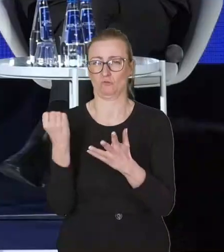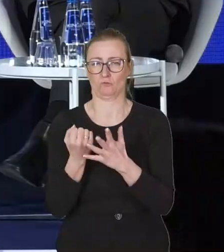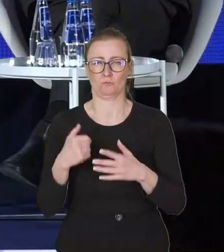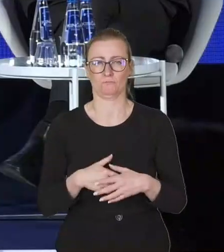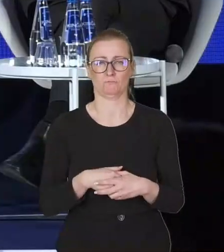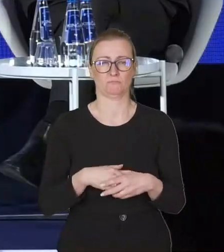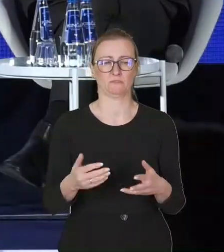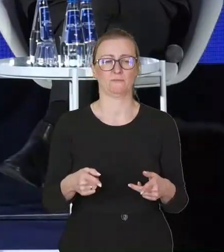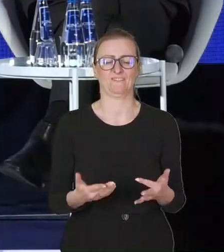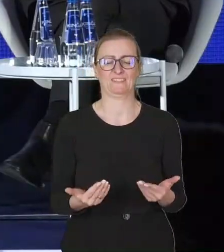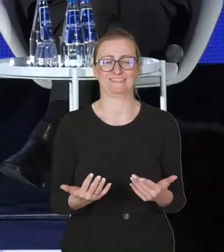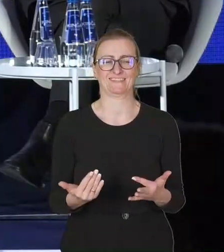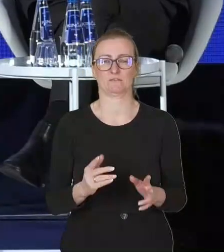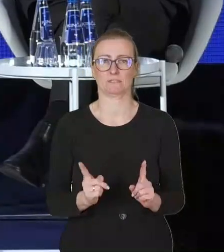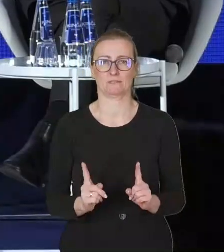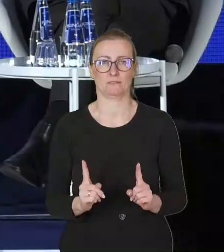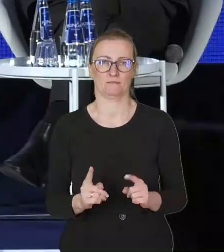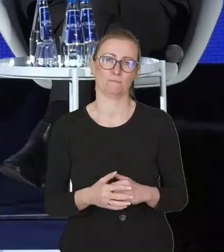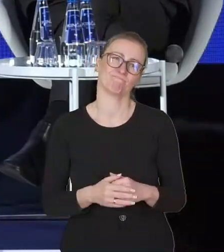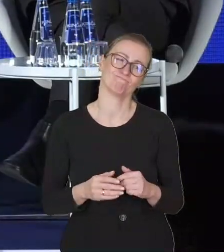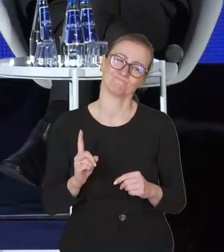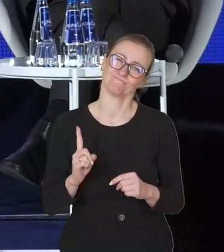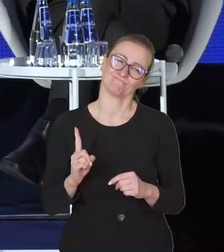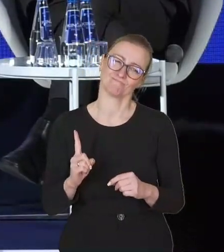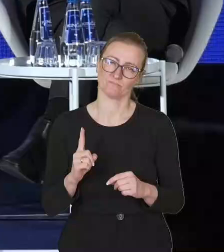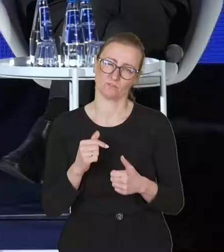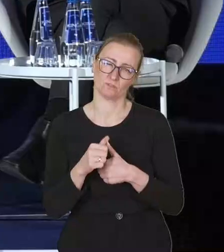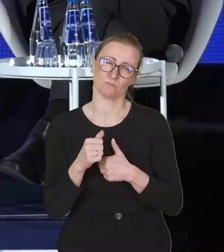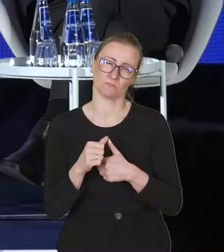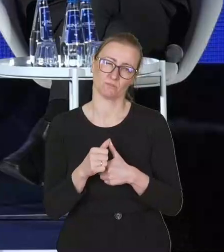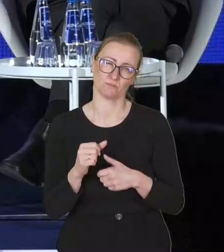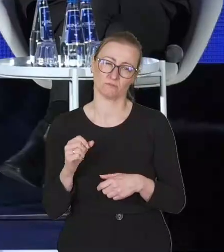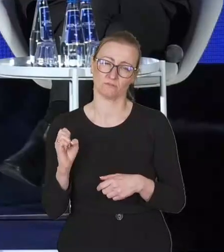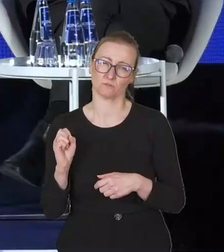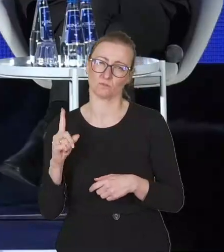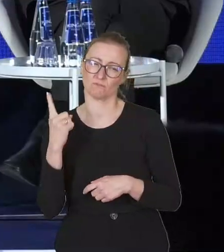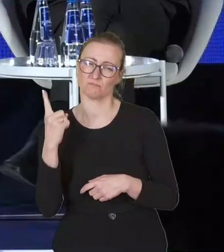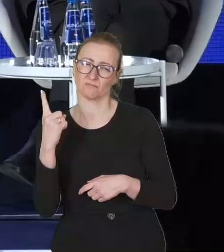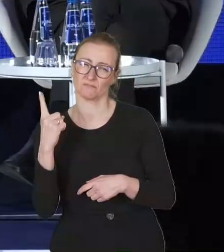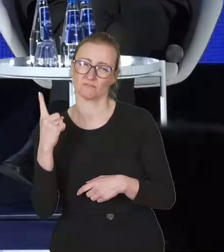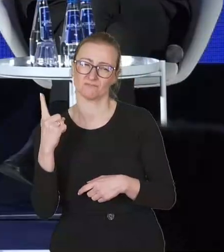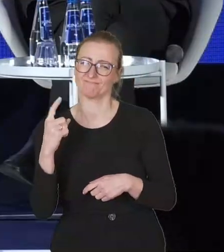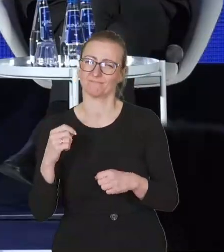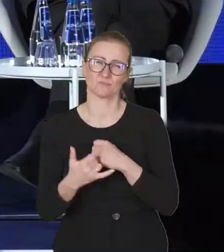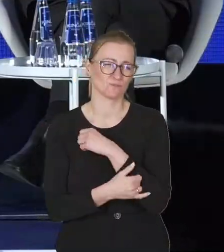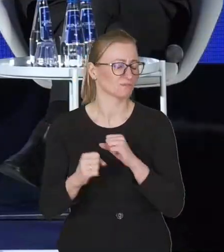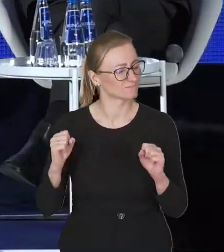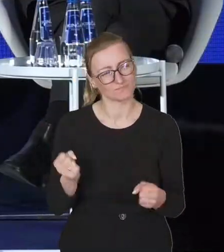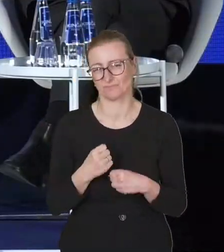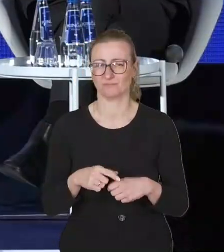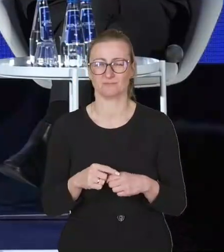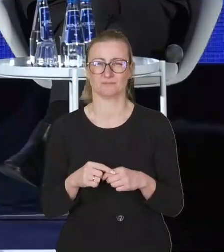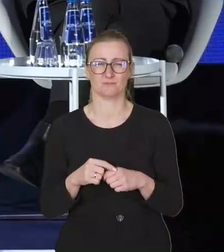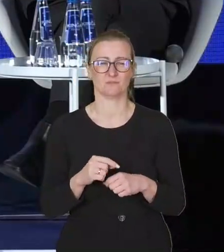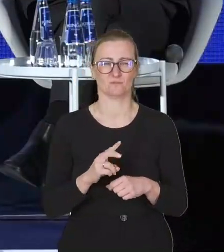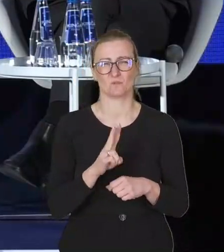not a single country. It's a conglomerate of 27 countries. And sometimes may not be, a realistic